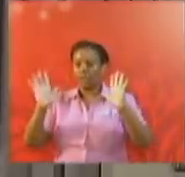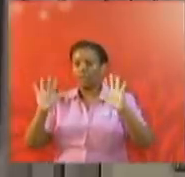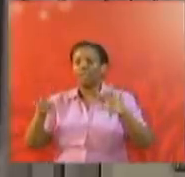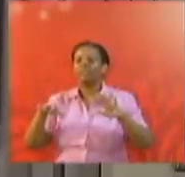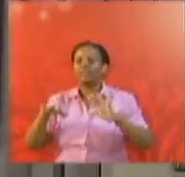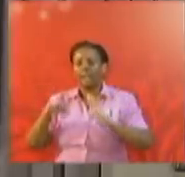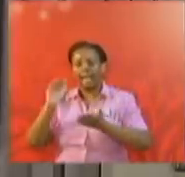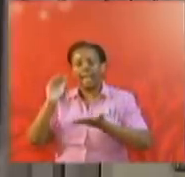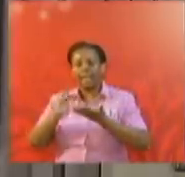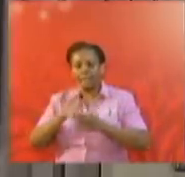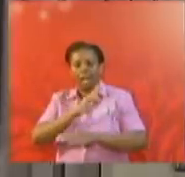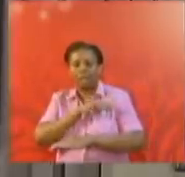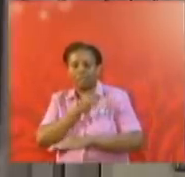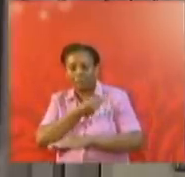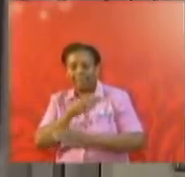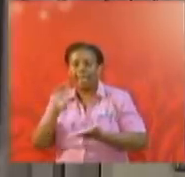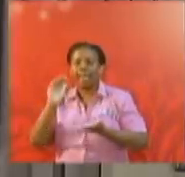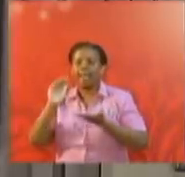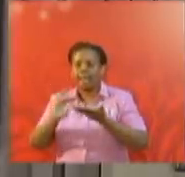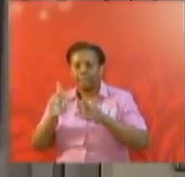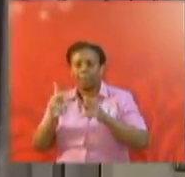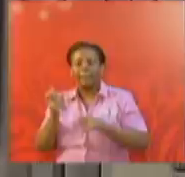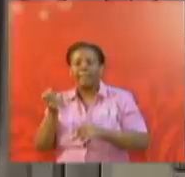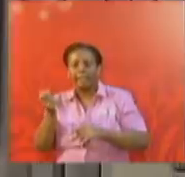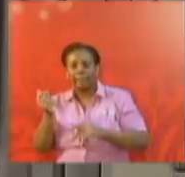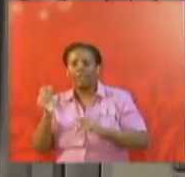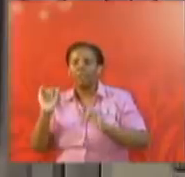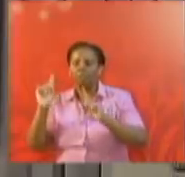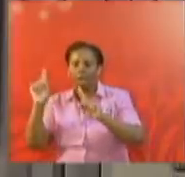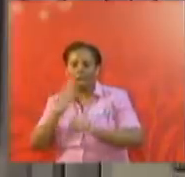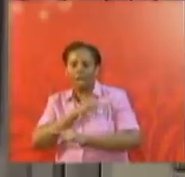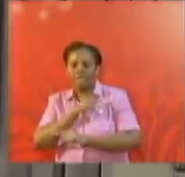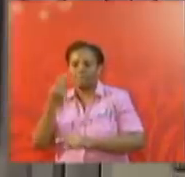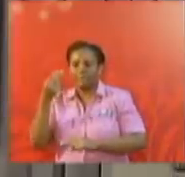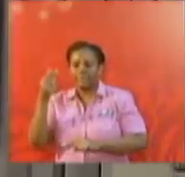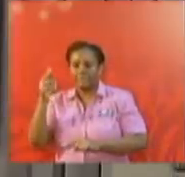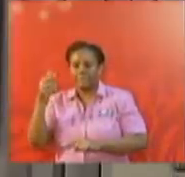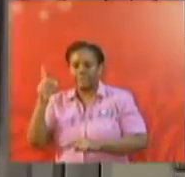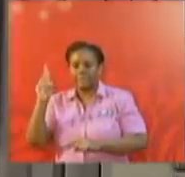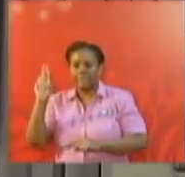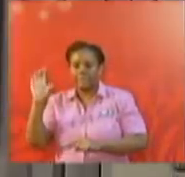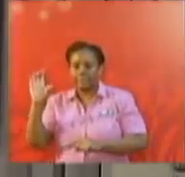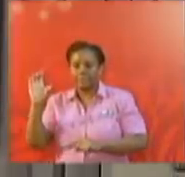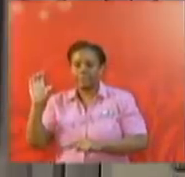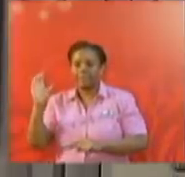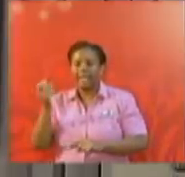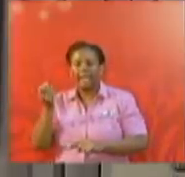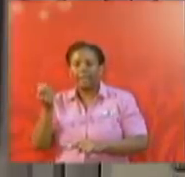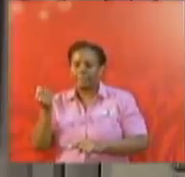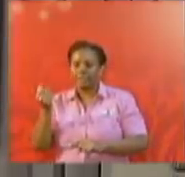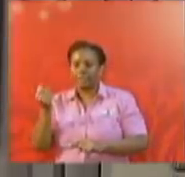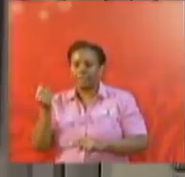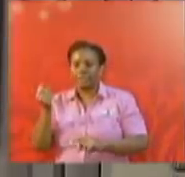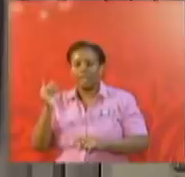persons in ICU, less persons in HDU, less mortality. And again, the words of Dr.